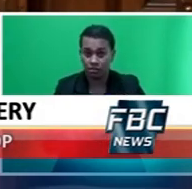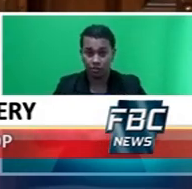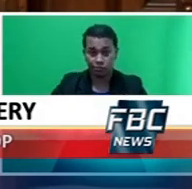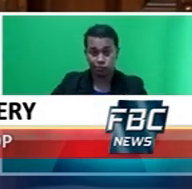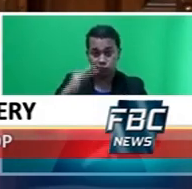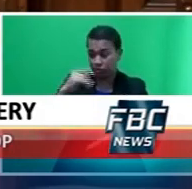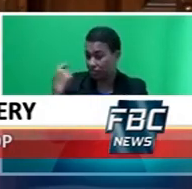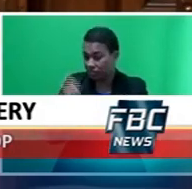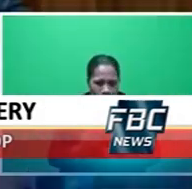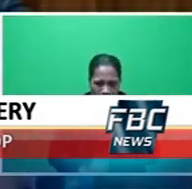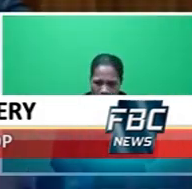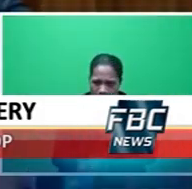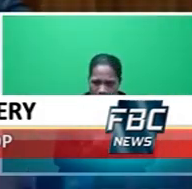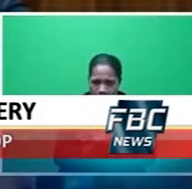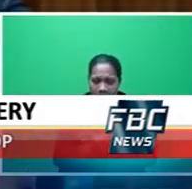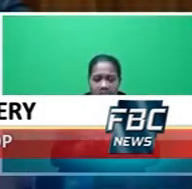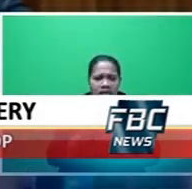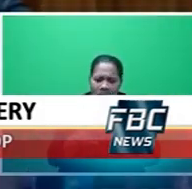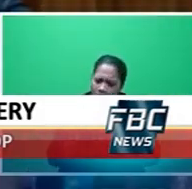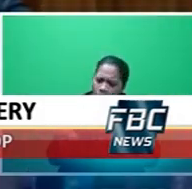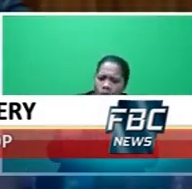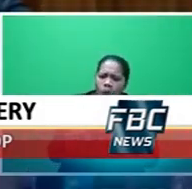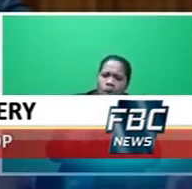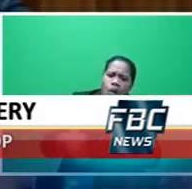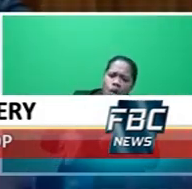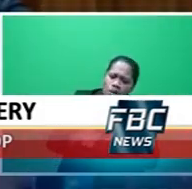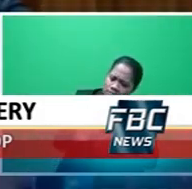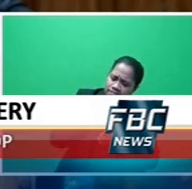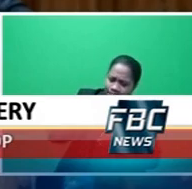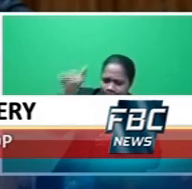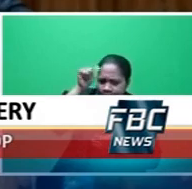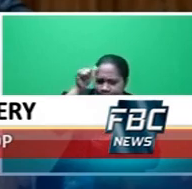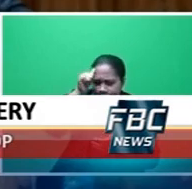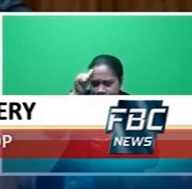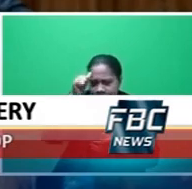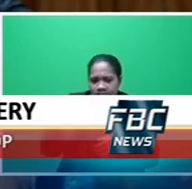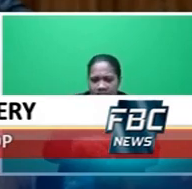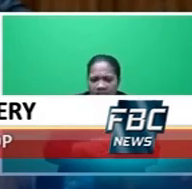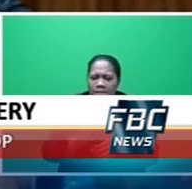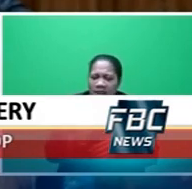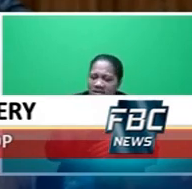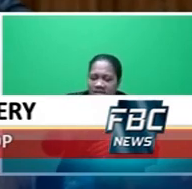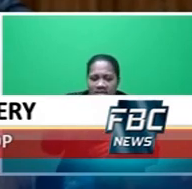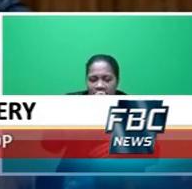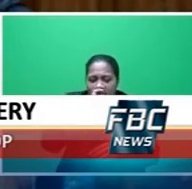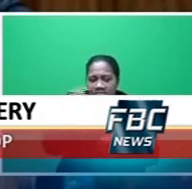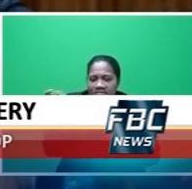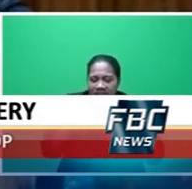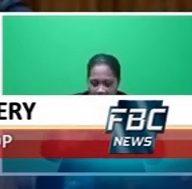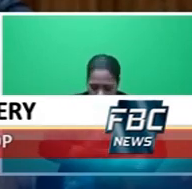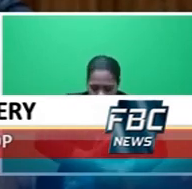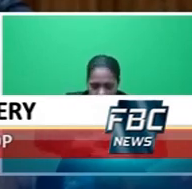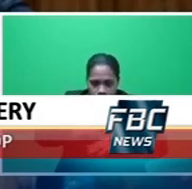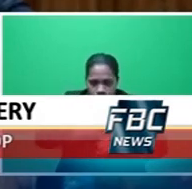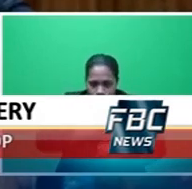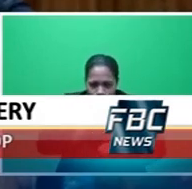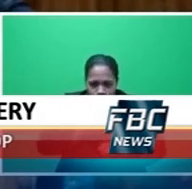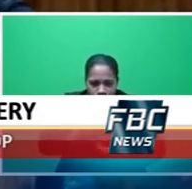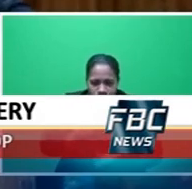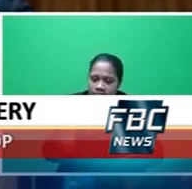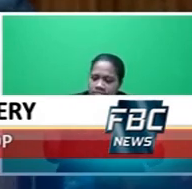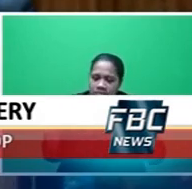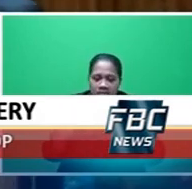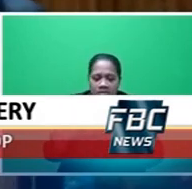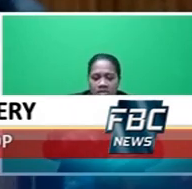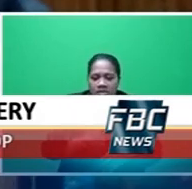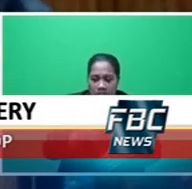like Tikunduandua. All of them know it, Mr. Speaker, but they have no guts. And we counted for the fear of